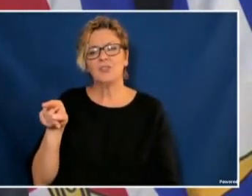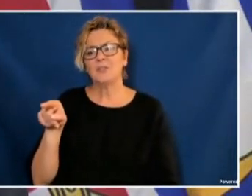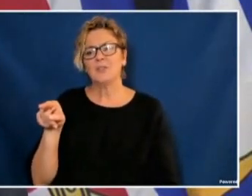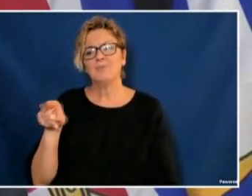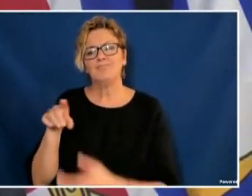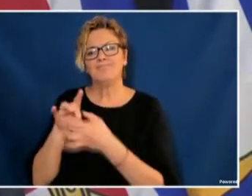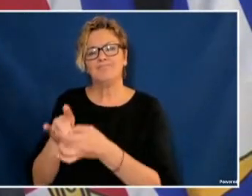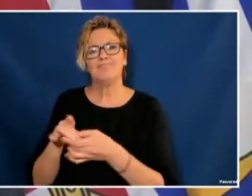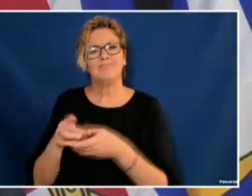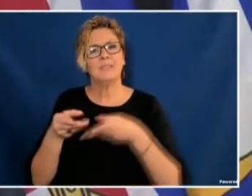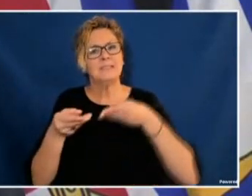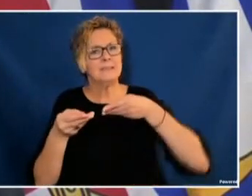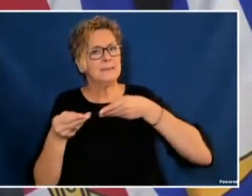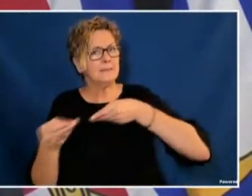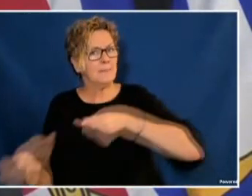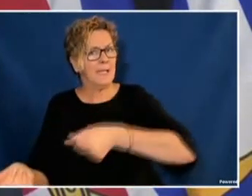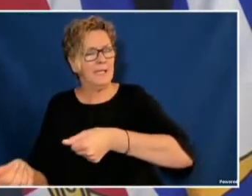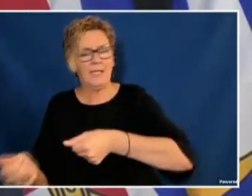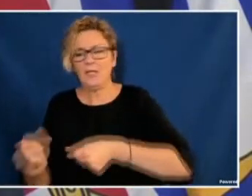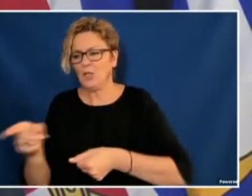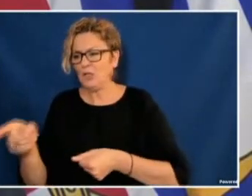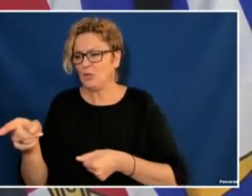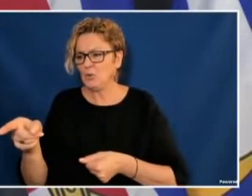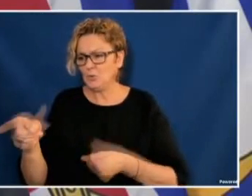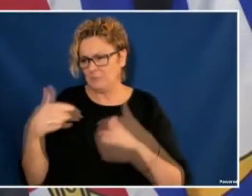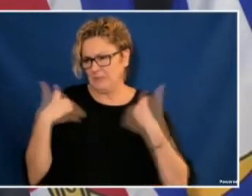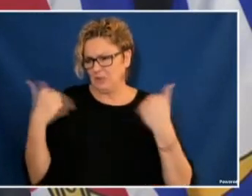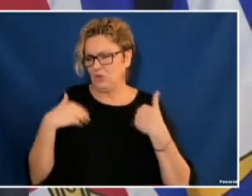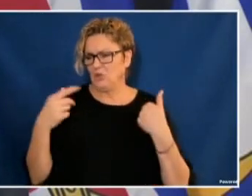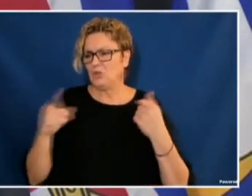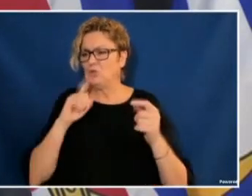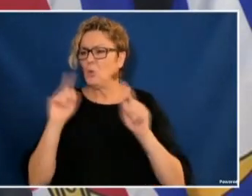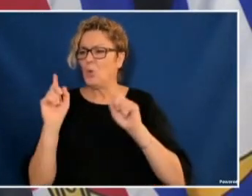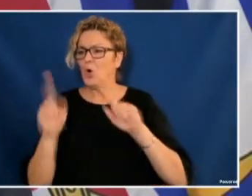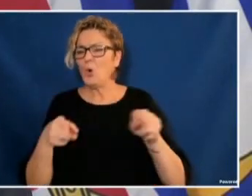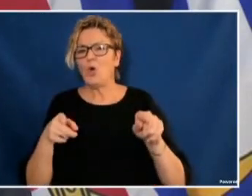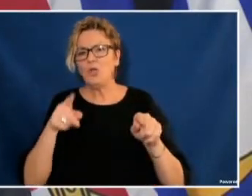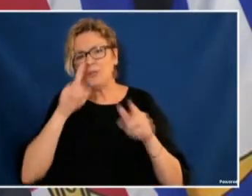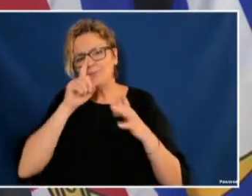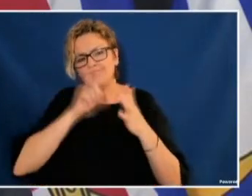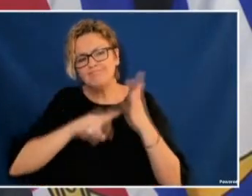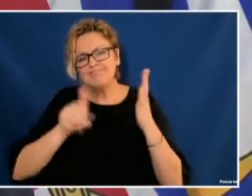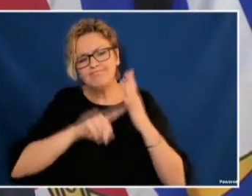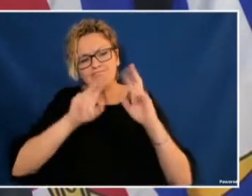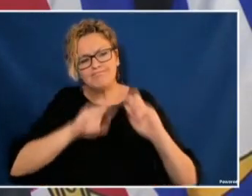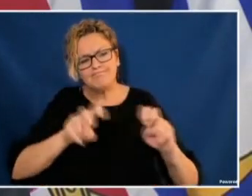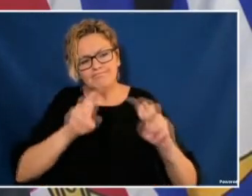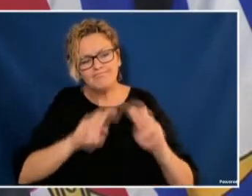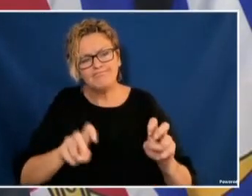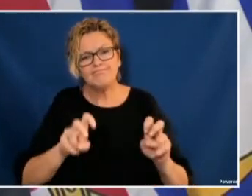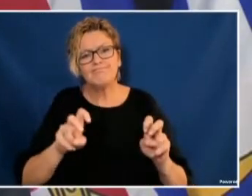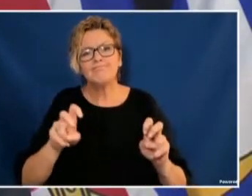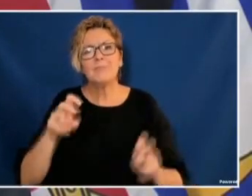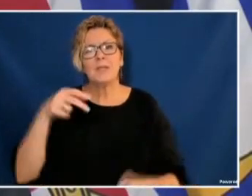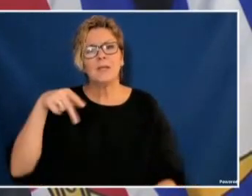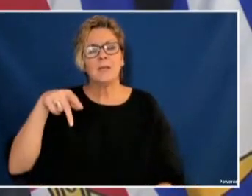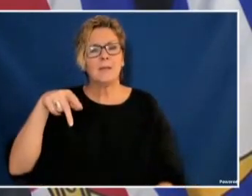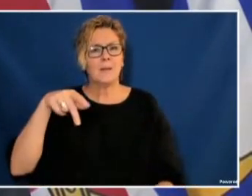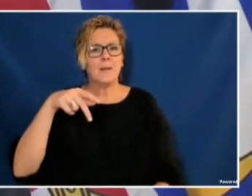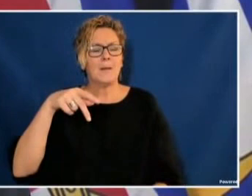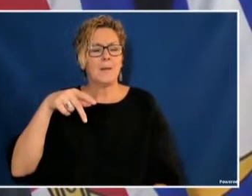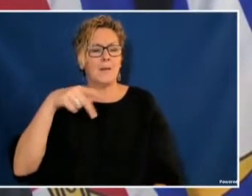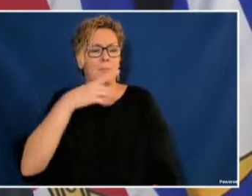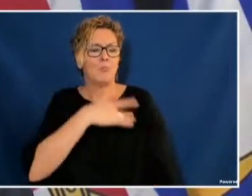But I would say this, that I think that it's important if people are unclear about things that